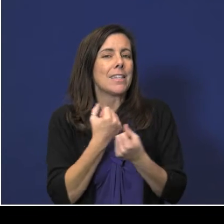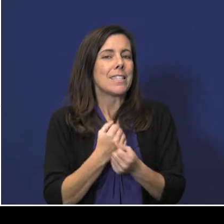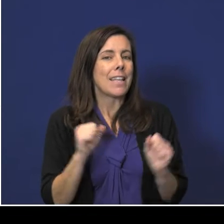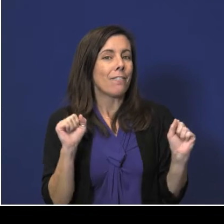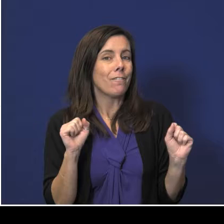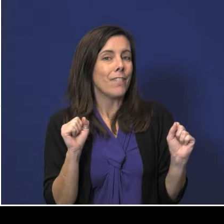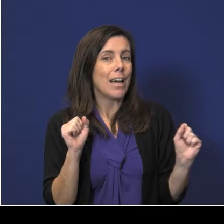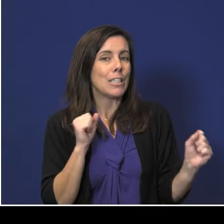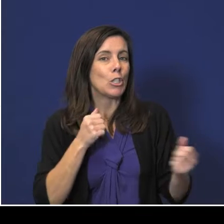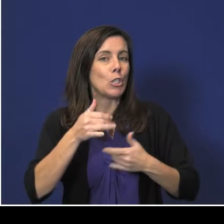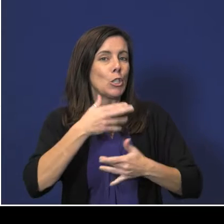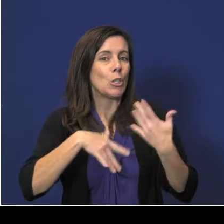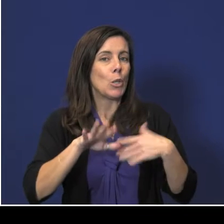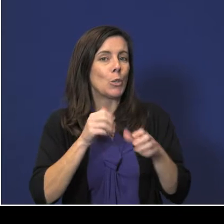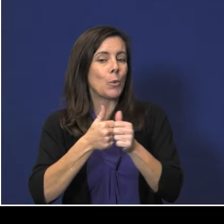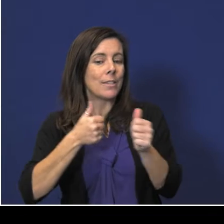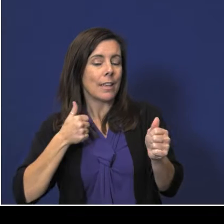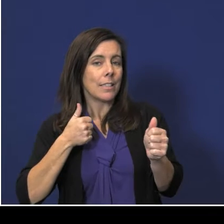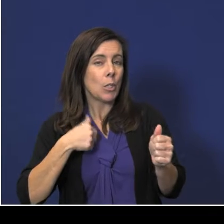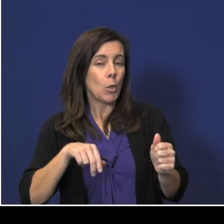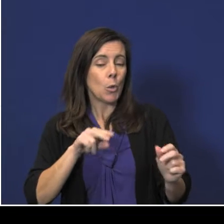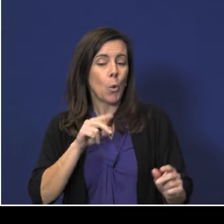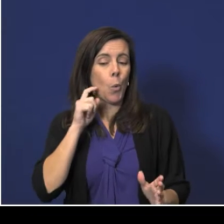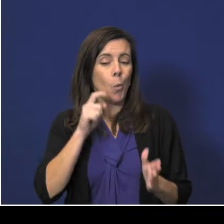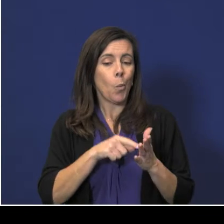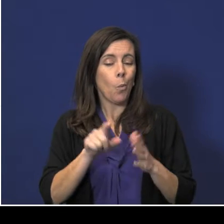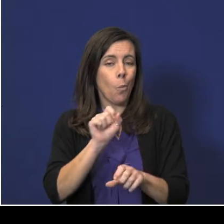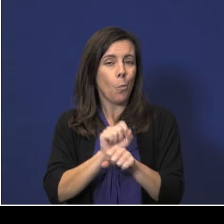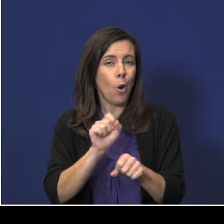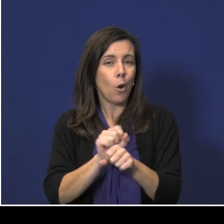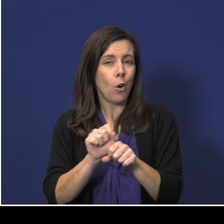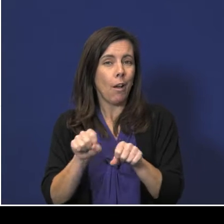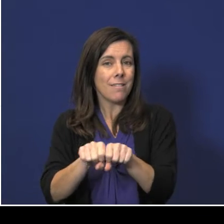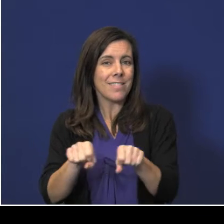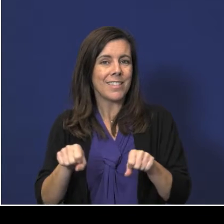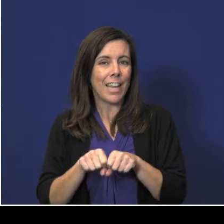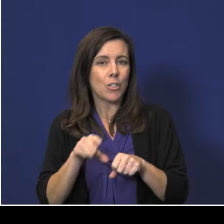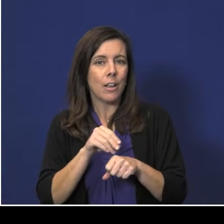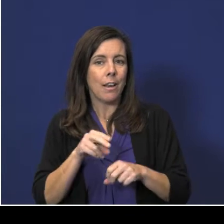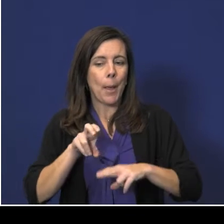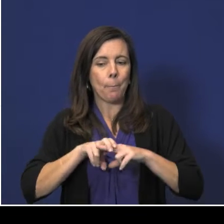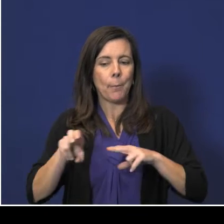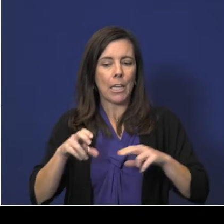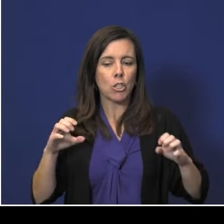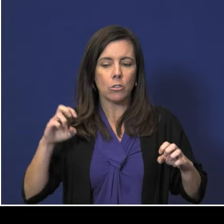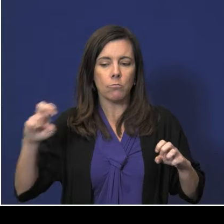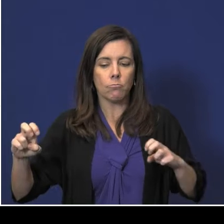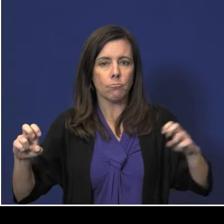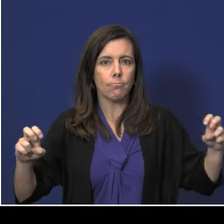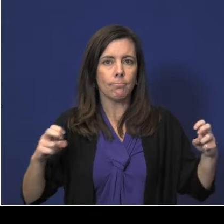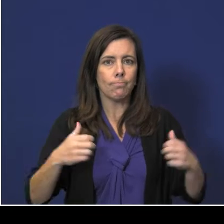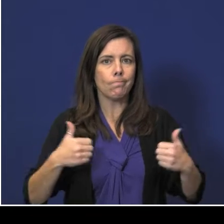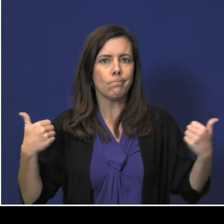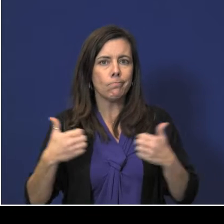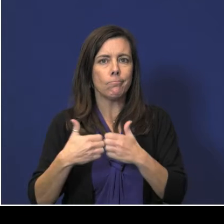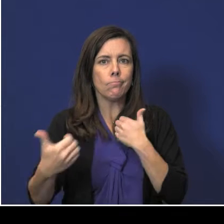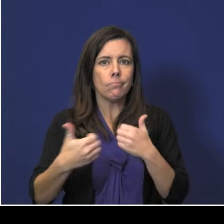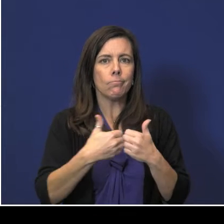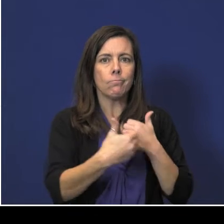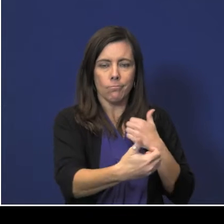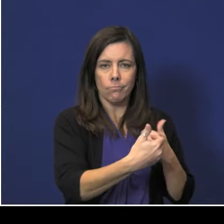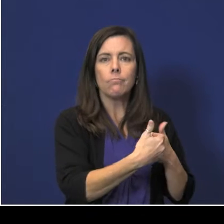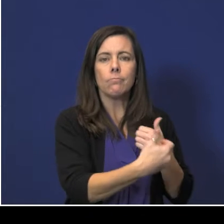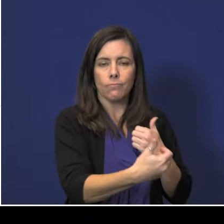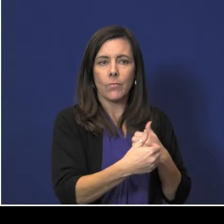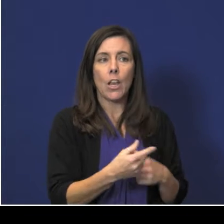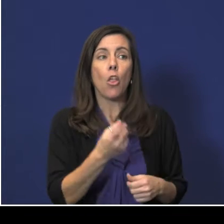at workstations and benching and made sure that they're sized appropriately so that the density has been paid attention to, and the